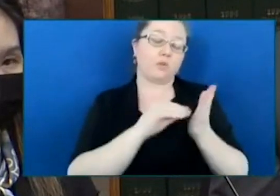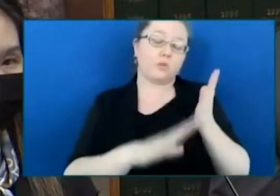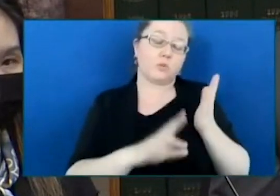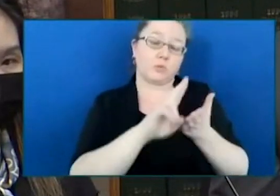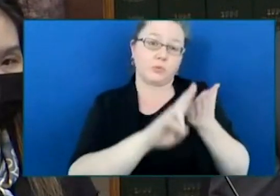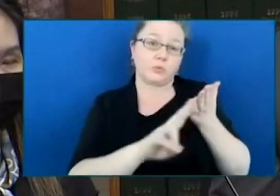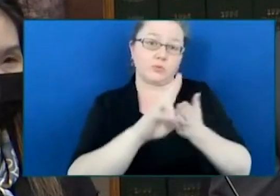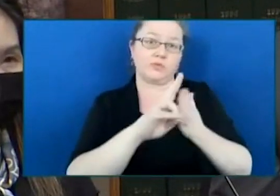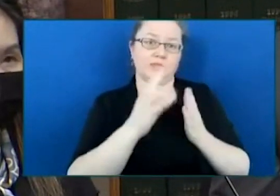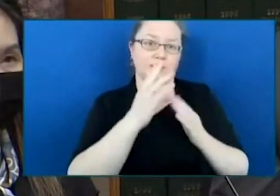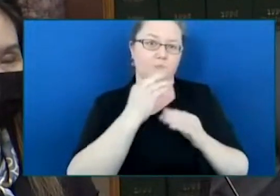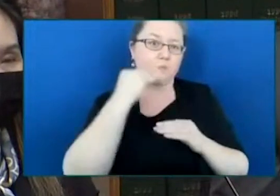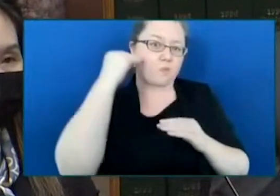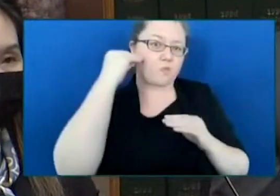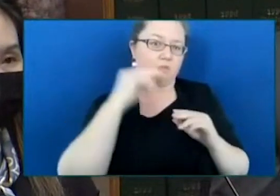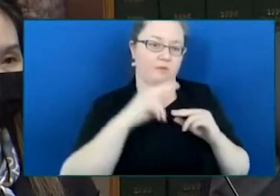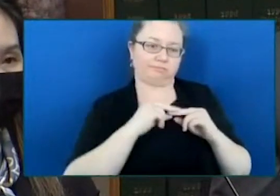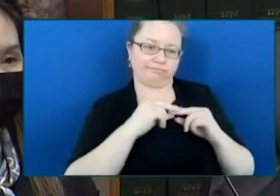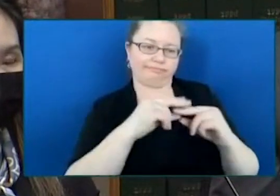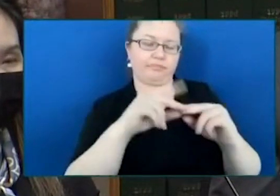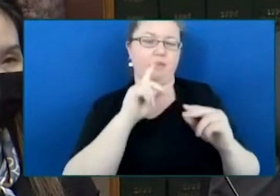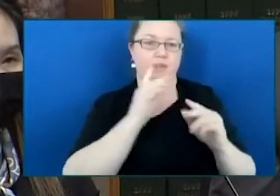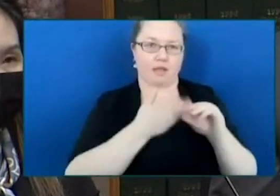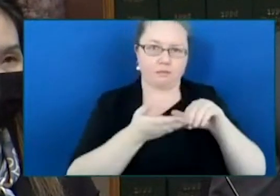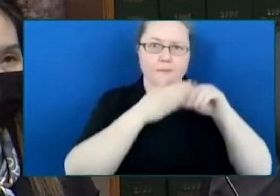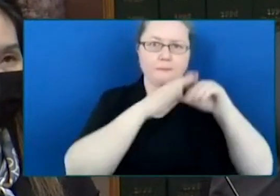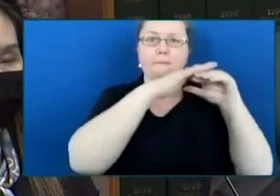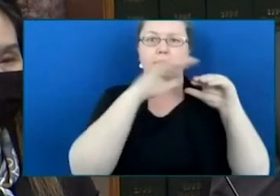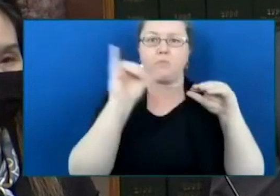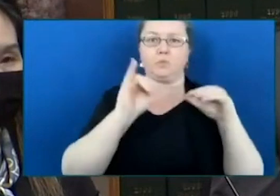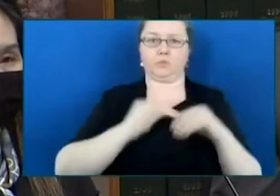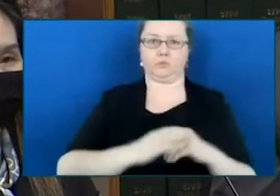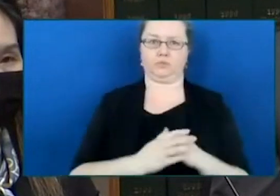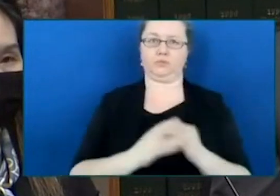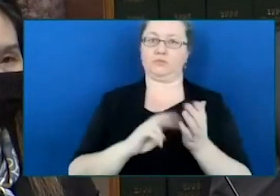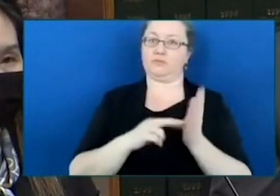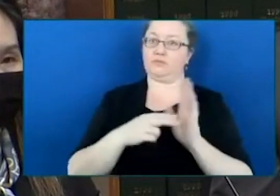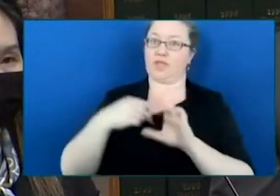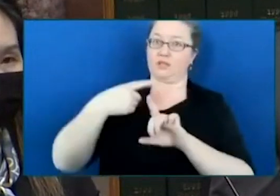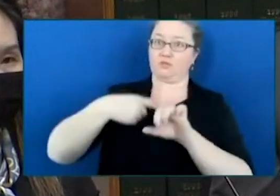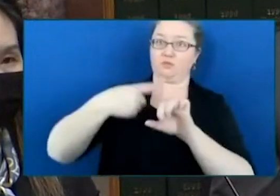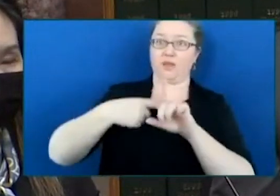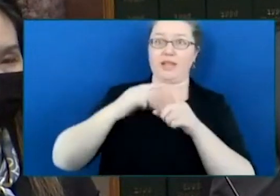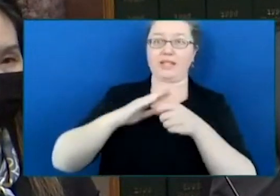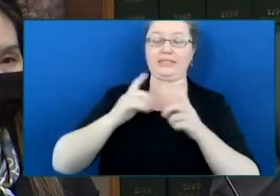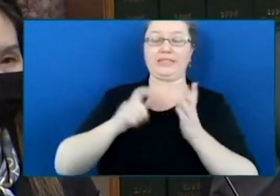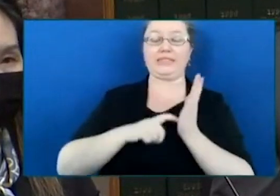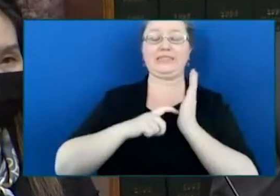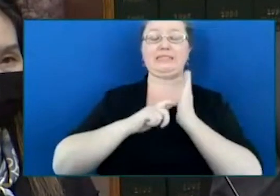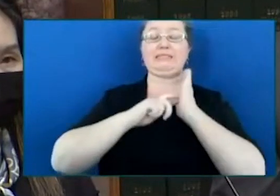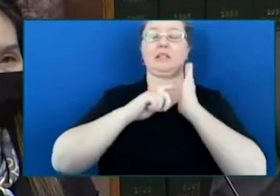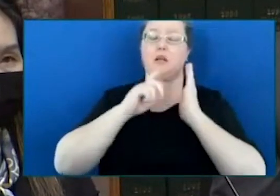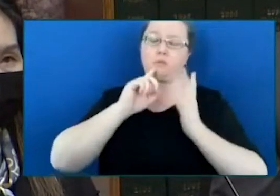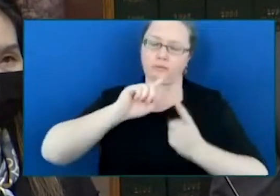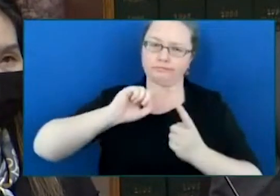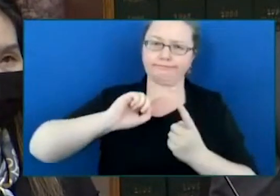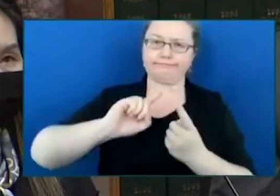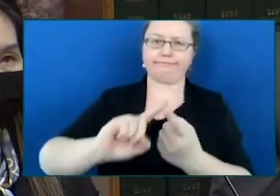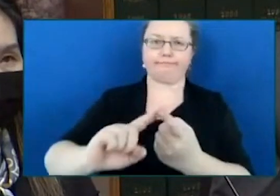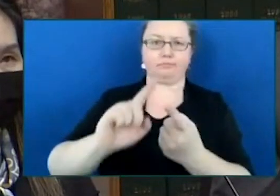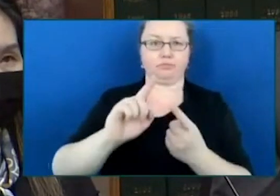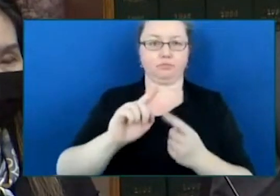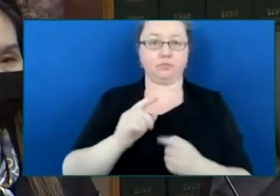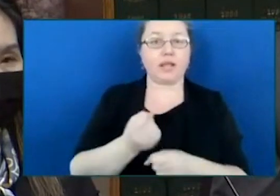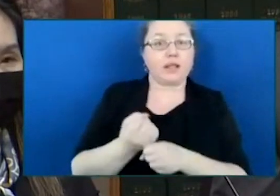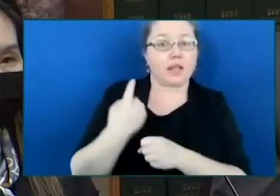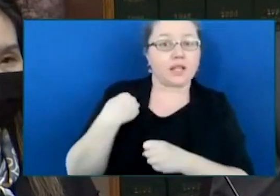easing pressure on local housing markets. Last year, Mr. Speaker, just last year, more than 53,000 new homes